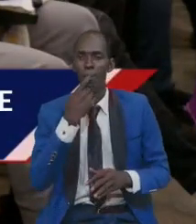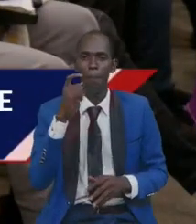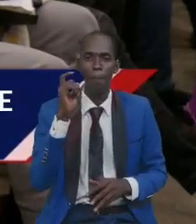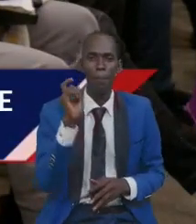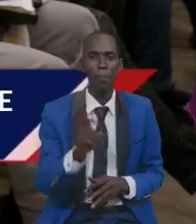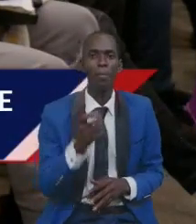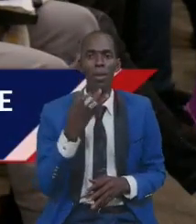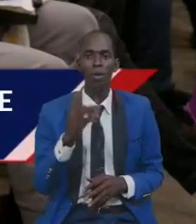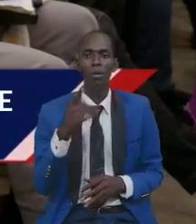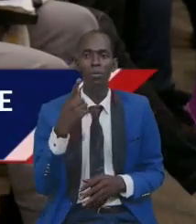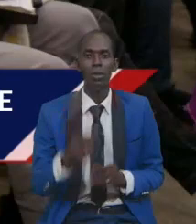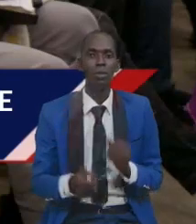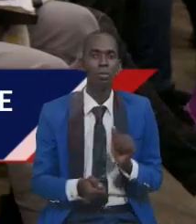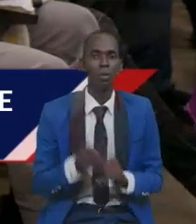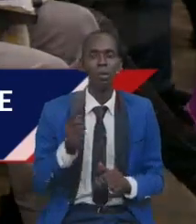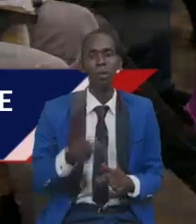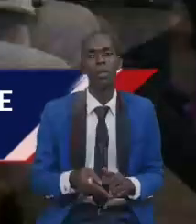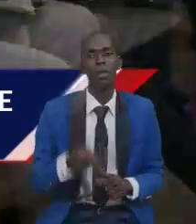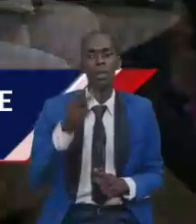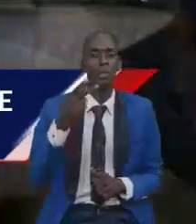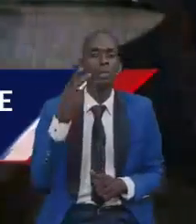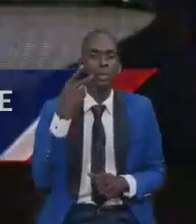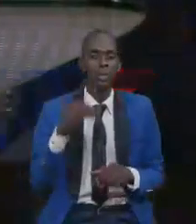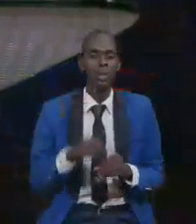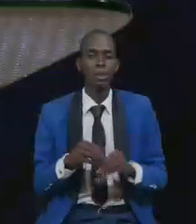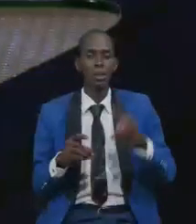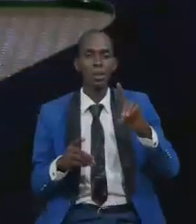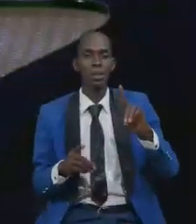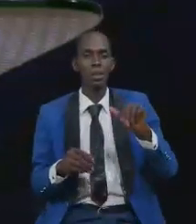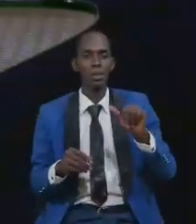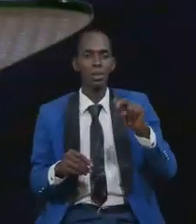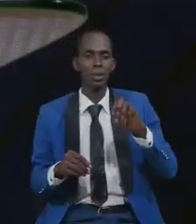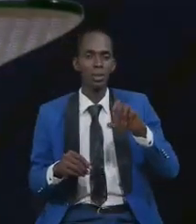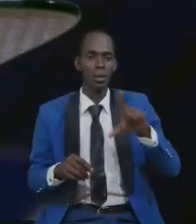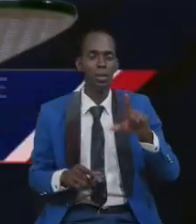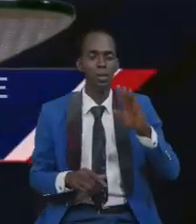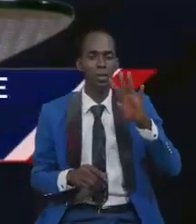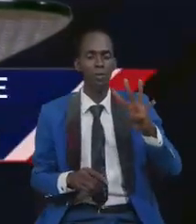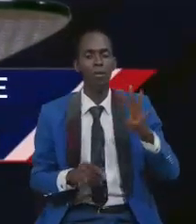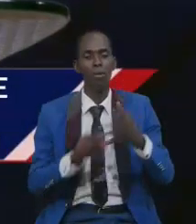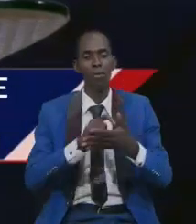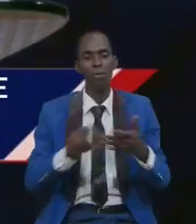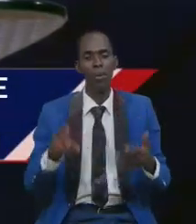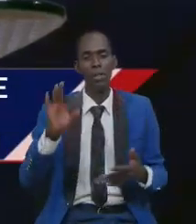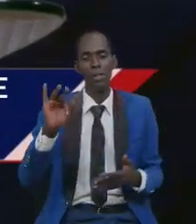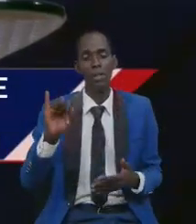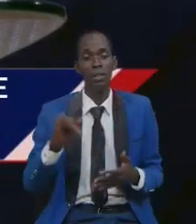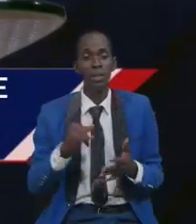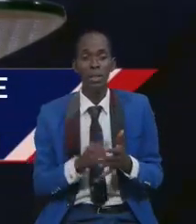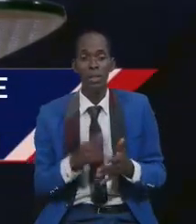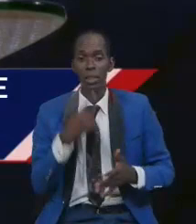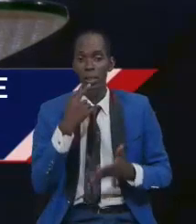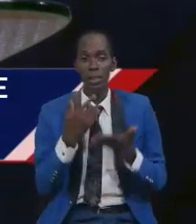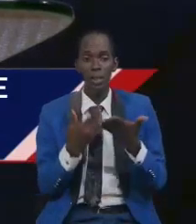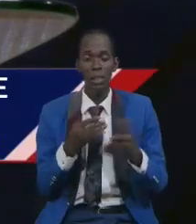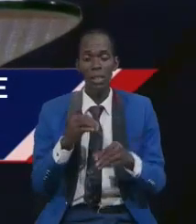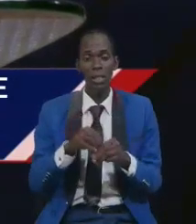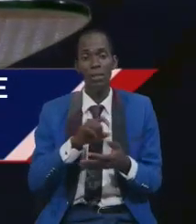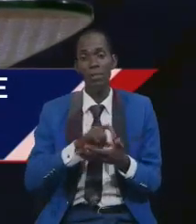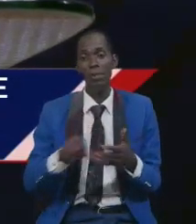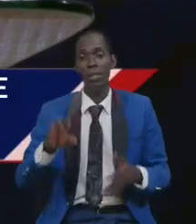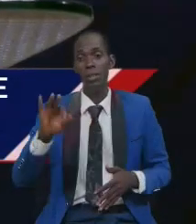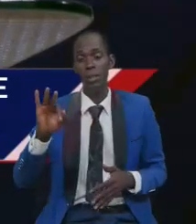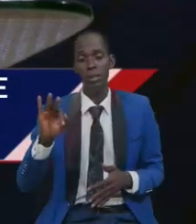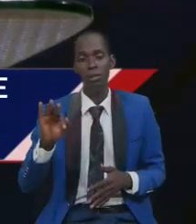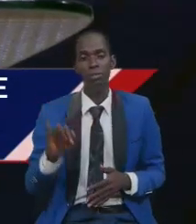the Most High. In Daniel chapter 4, reading from verse 19, it tells us in verse 19, then